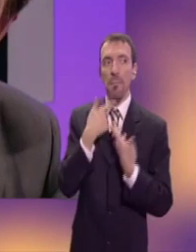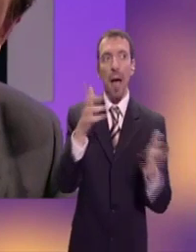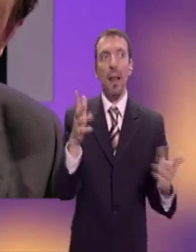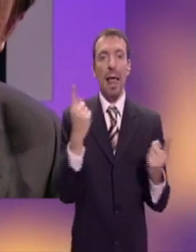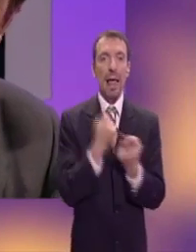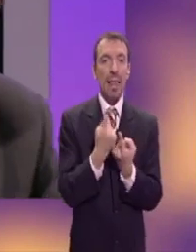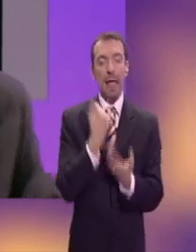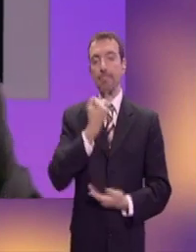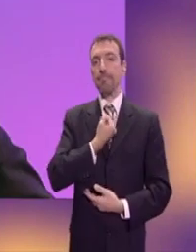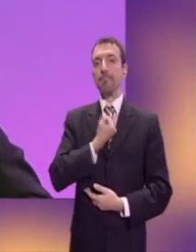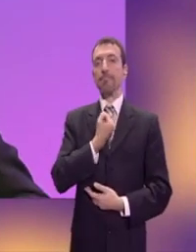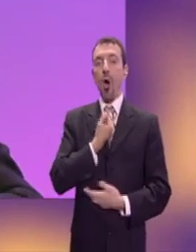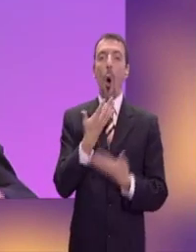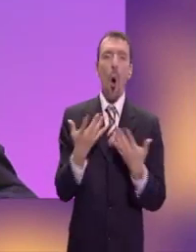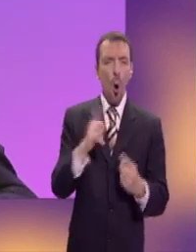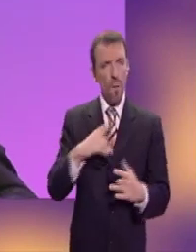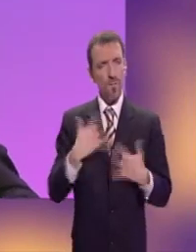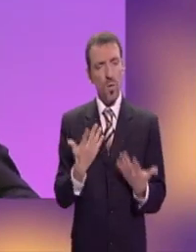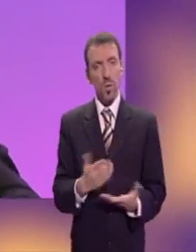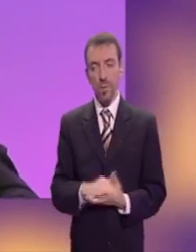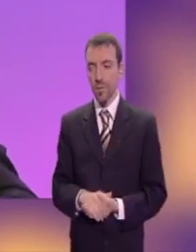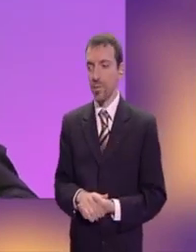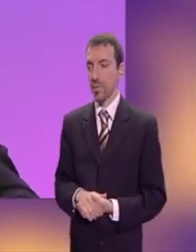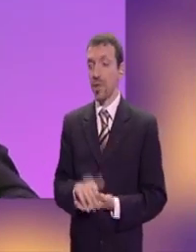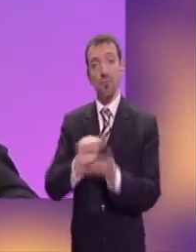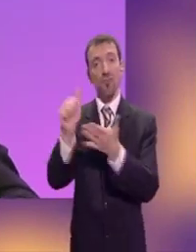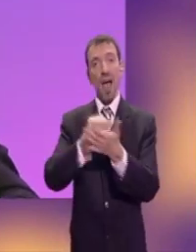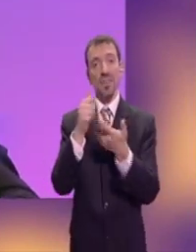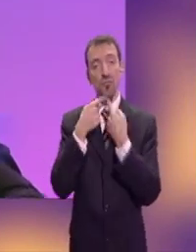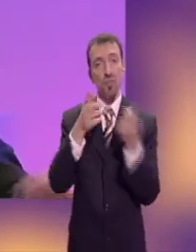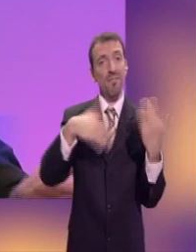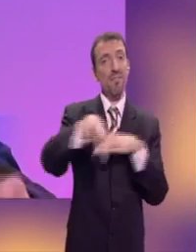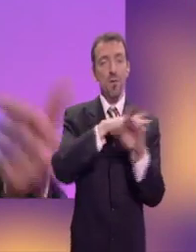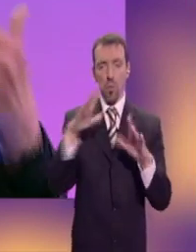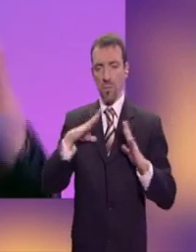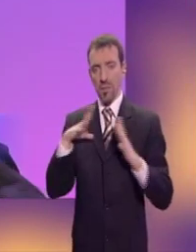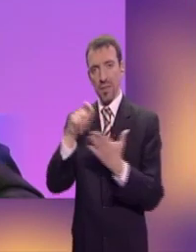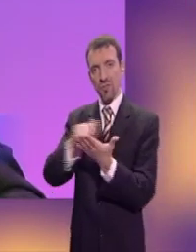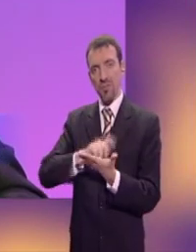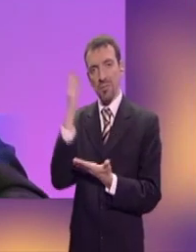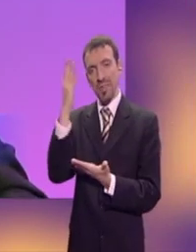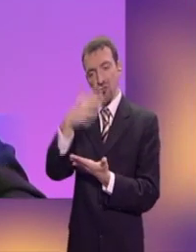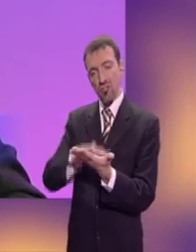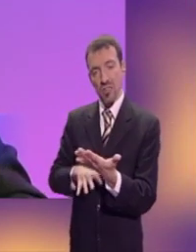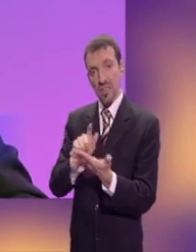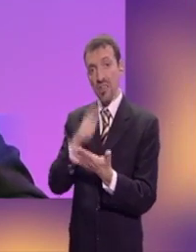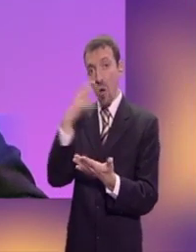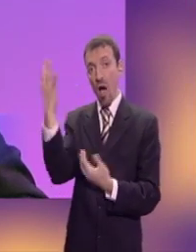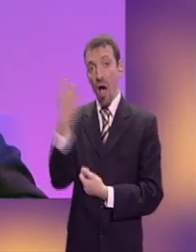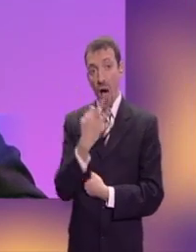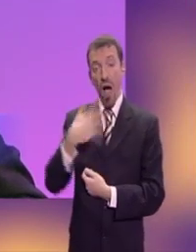or what's your take on it? I didn't do press briefings. I made weekend speeches, and Harold used to ring up my office and say, can we have